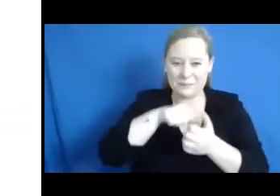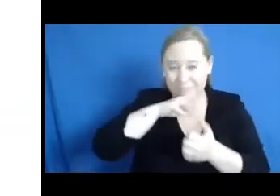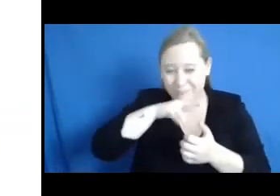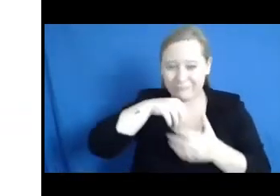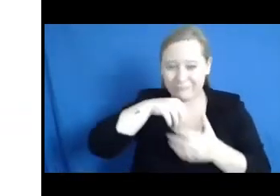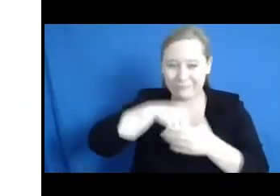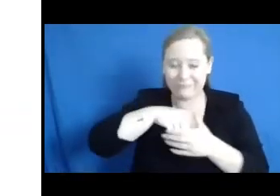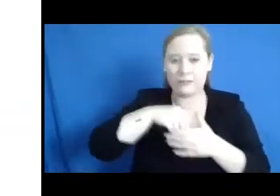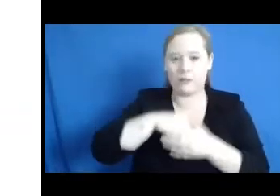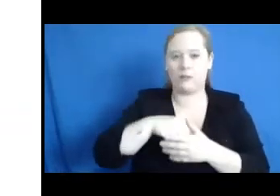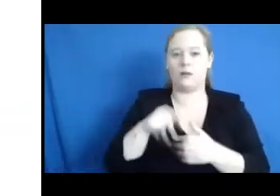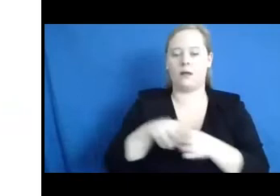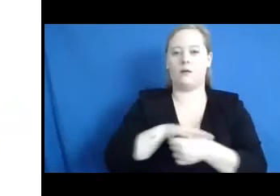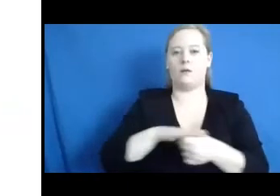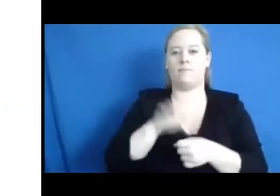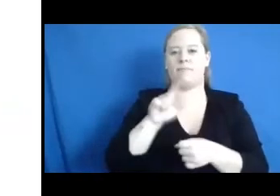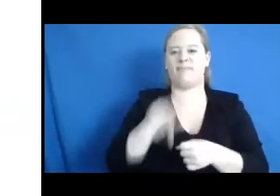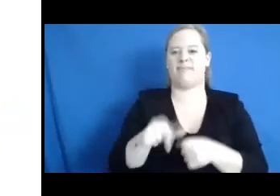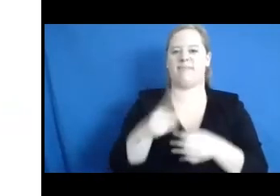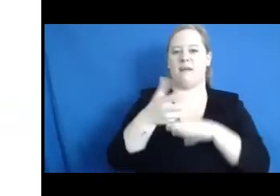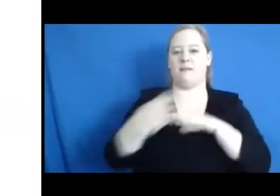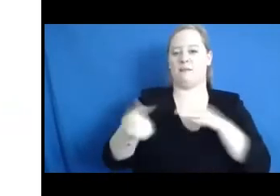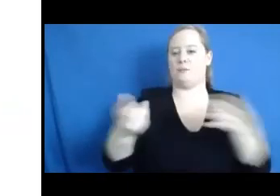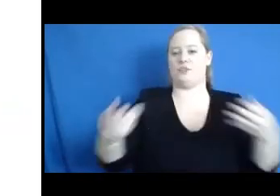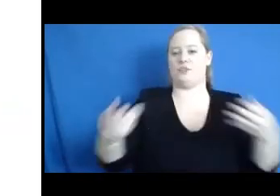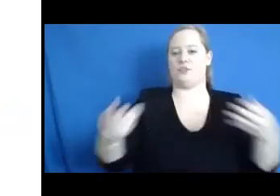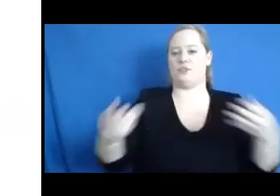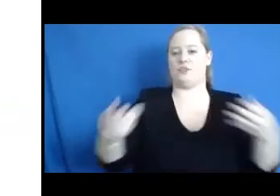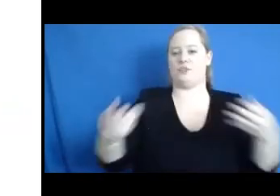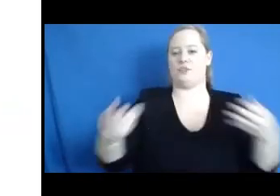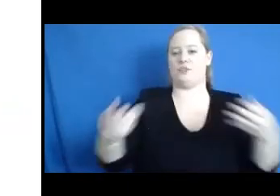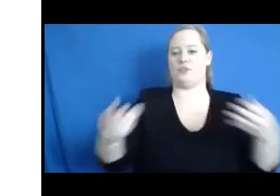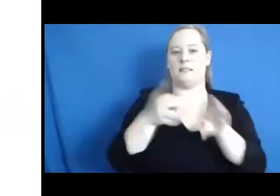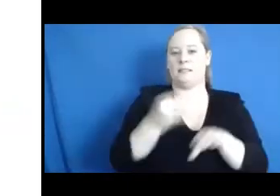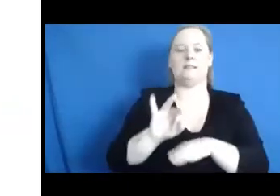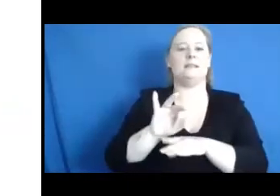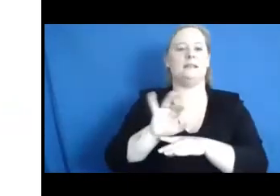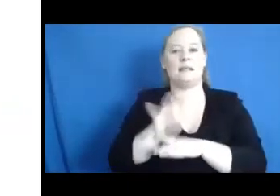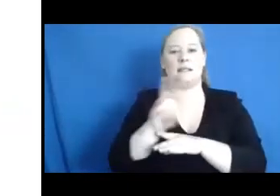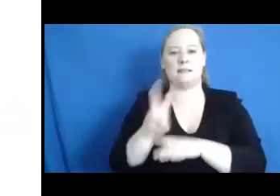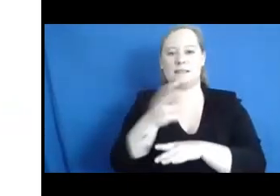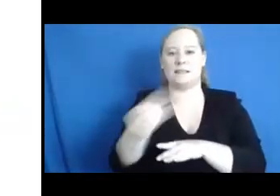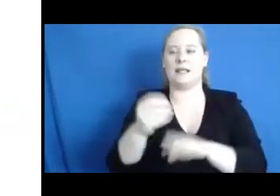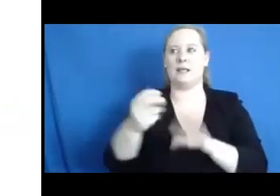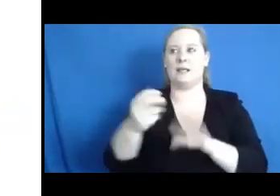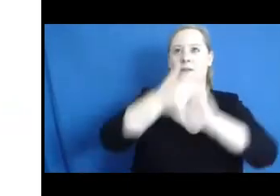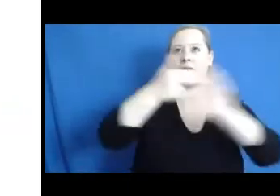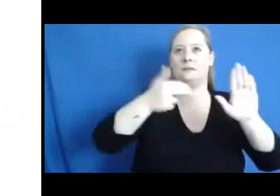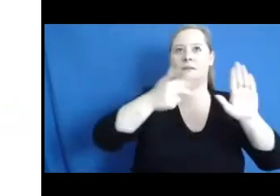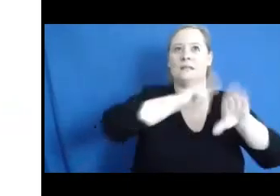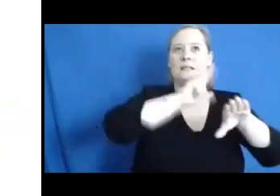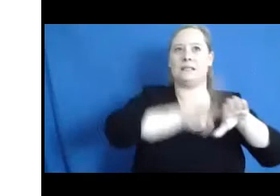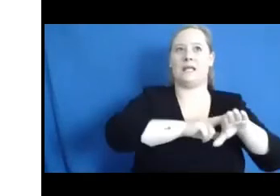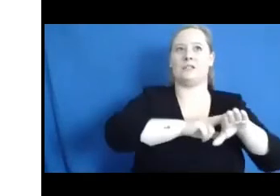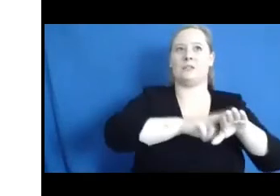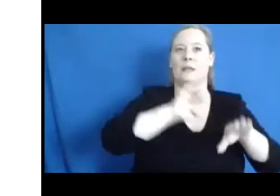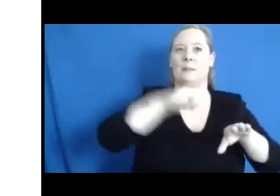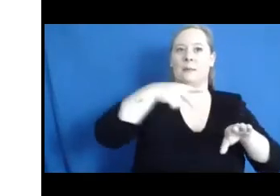the landfill, was shut down in 1986 and was placed on the national priorities list by the EPA in